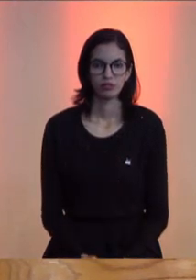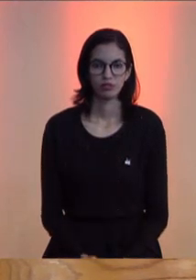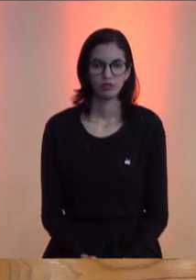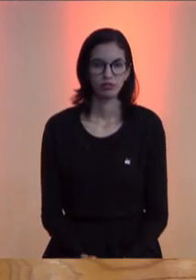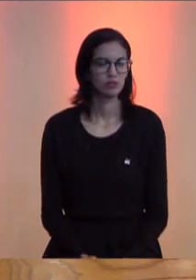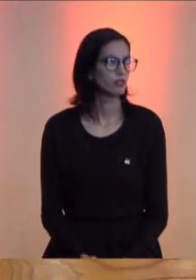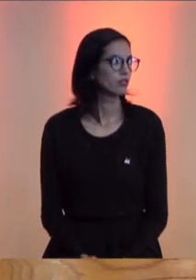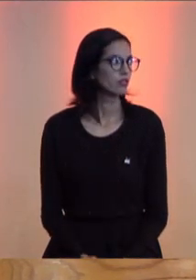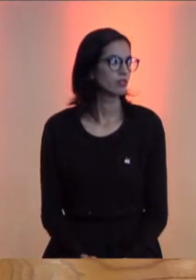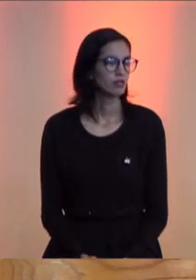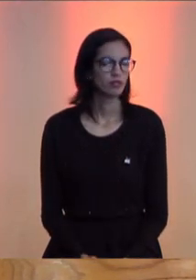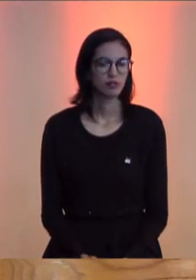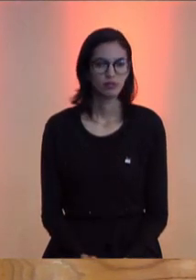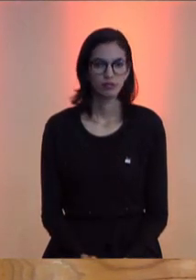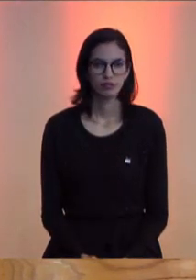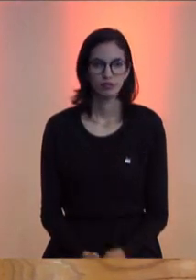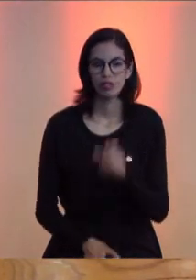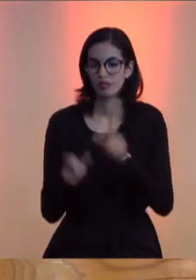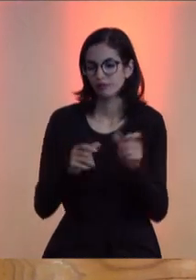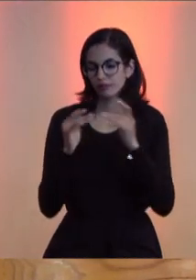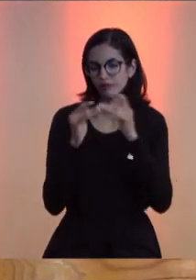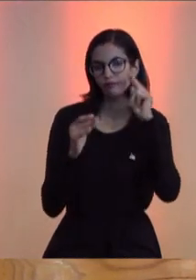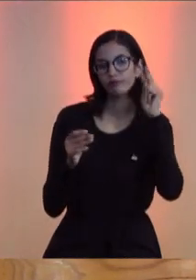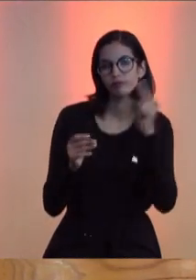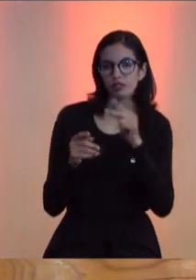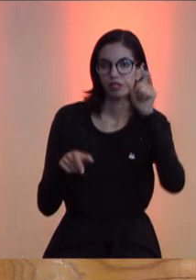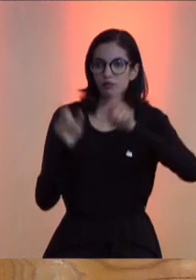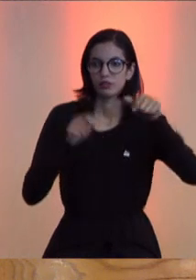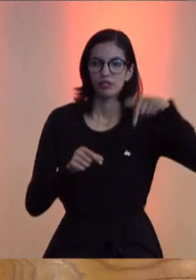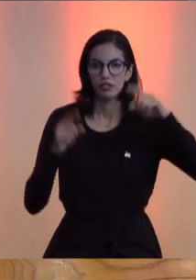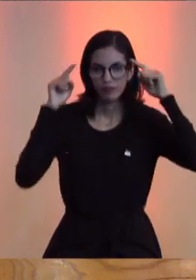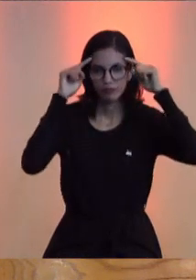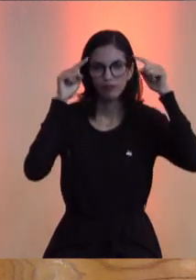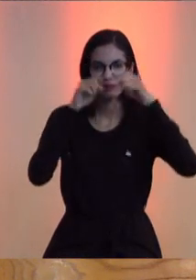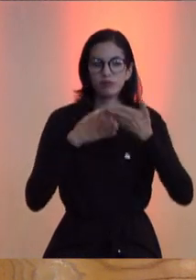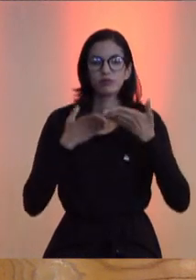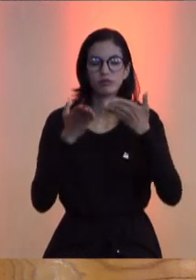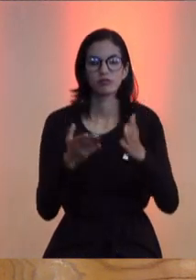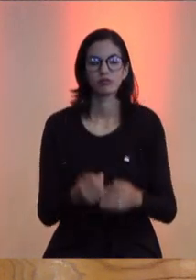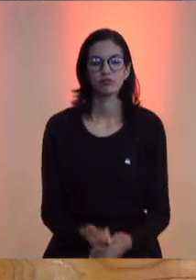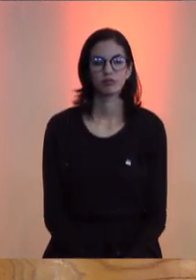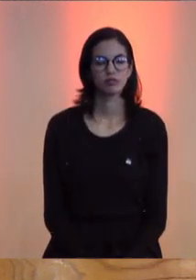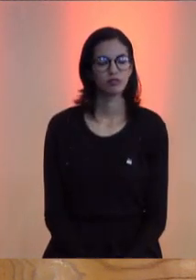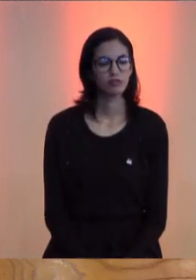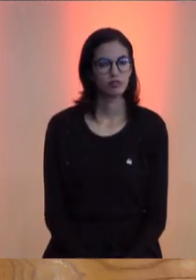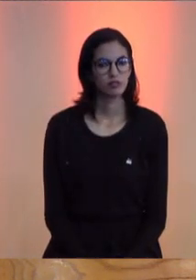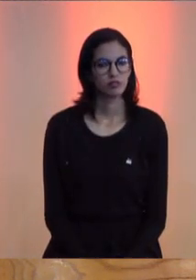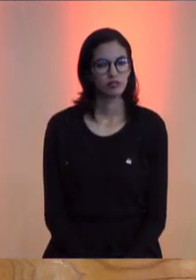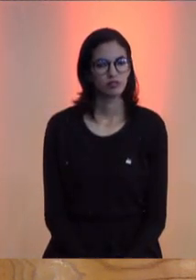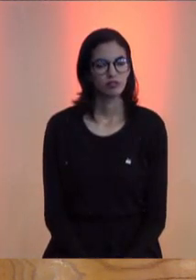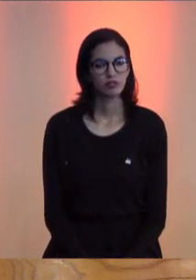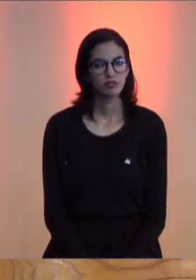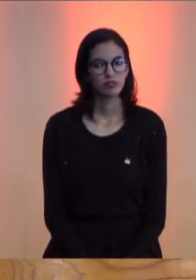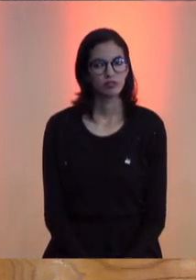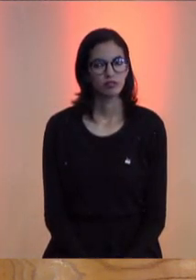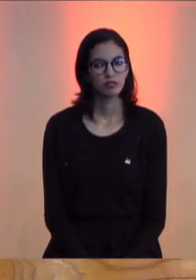siguiendo por internet. And those who are here. Y a los que están aquí. If you are parent, si somos padres. Learn something from the parents of